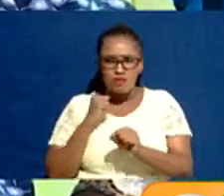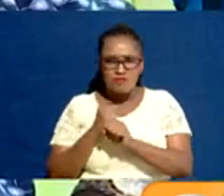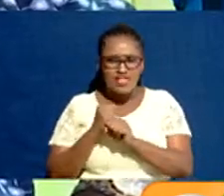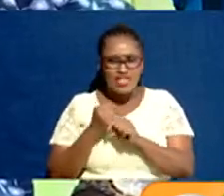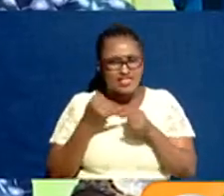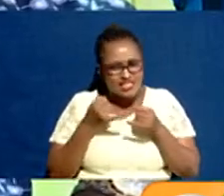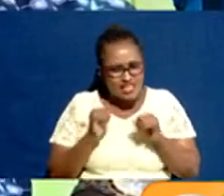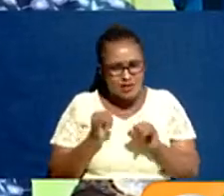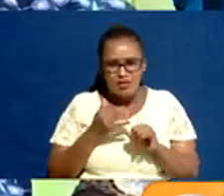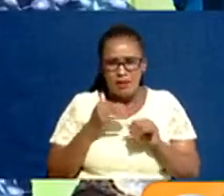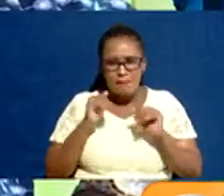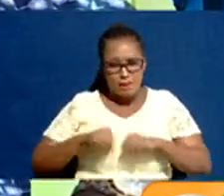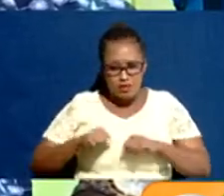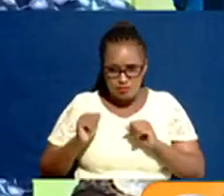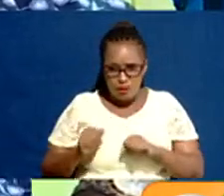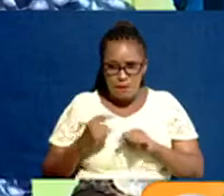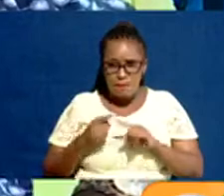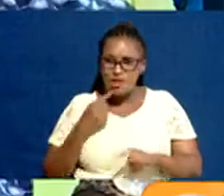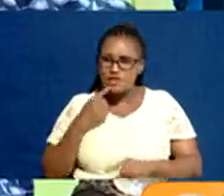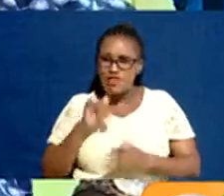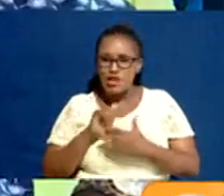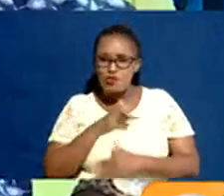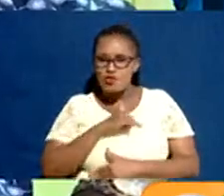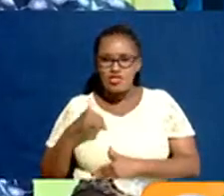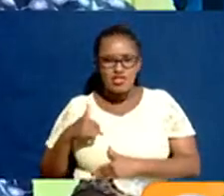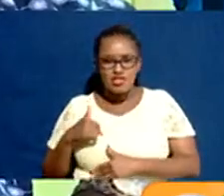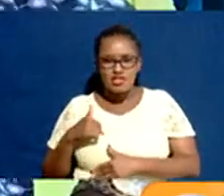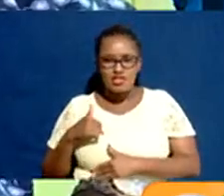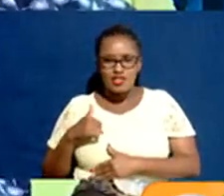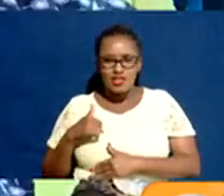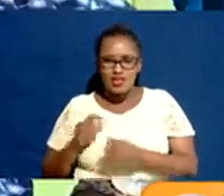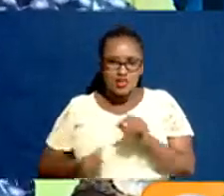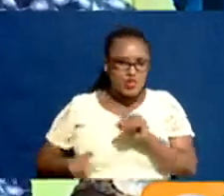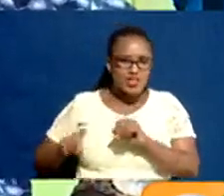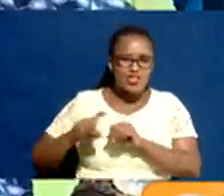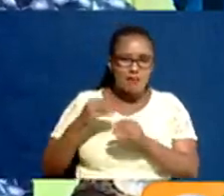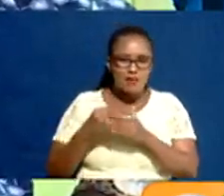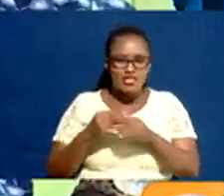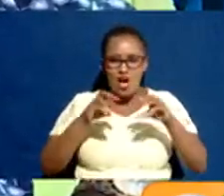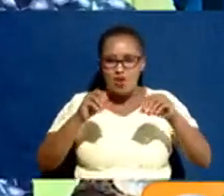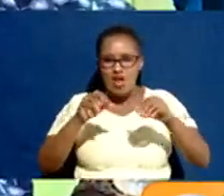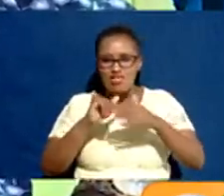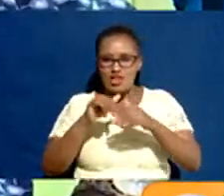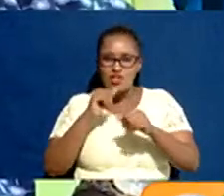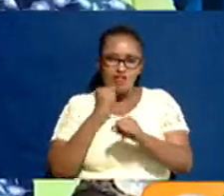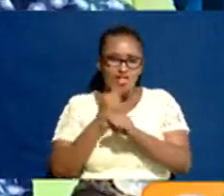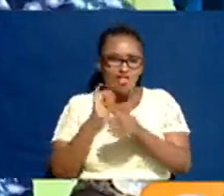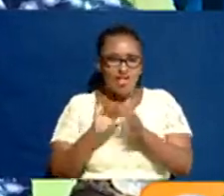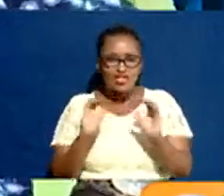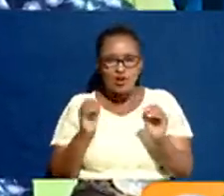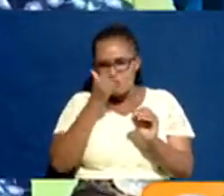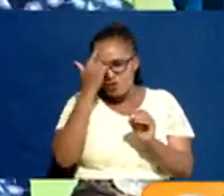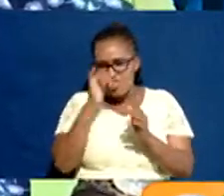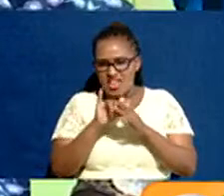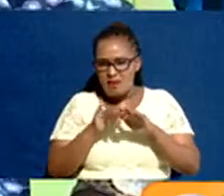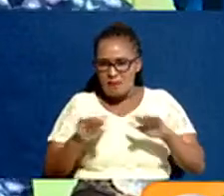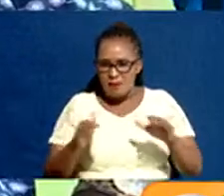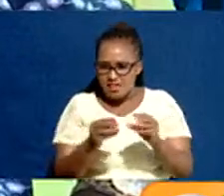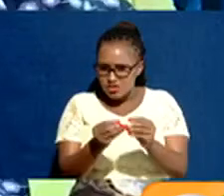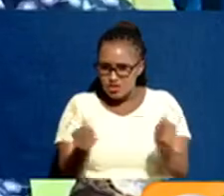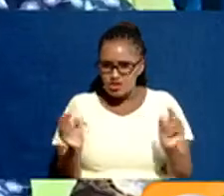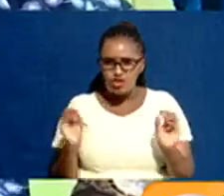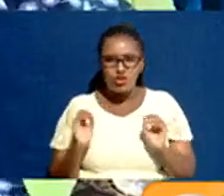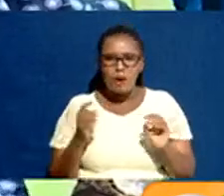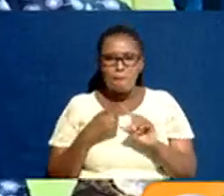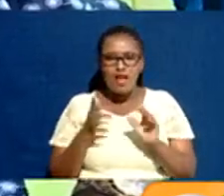wanted. But telling us to subsidize Unga, we are not going to do that because it's not sustainable. It is